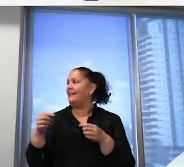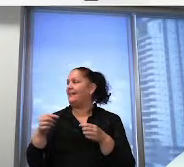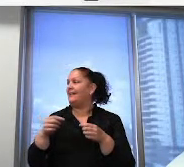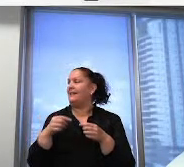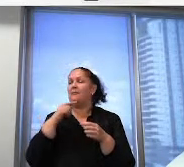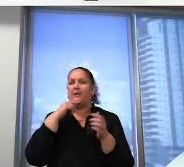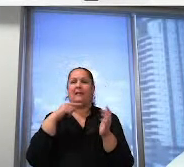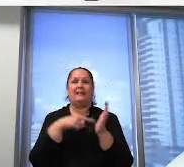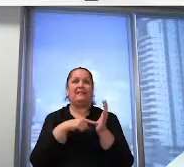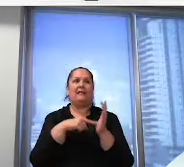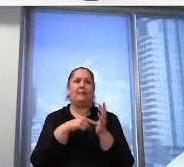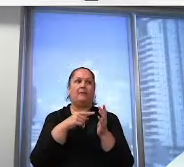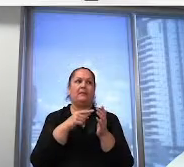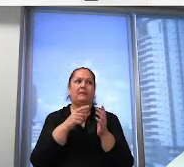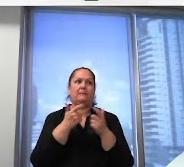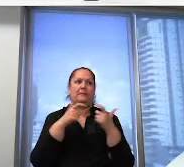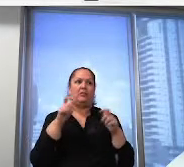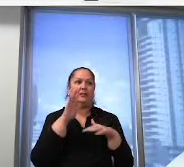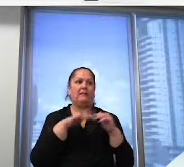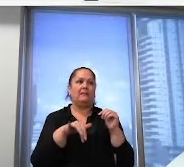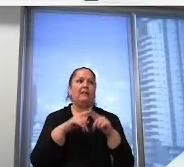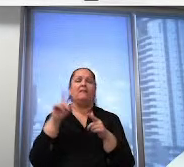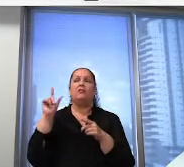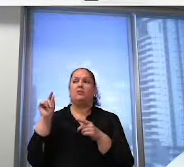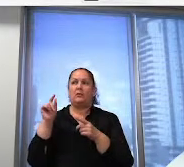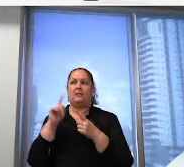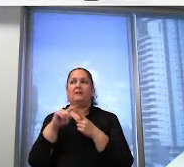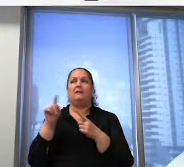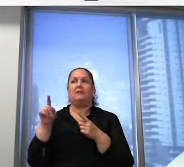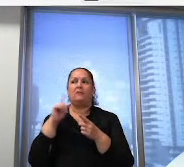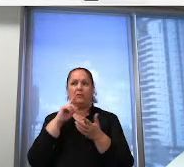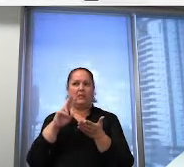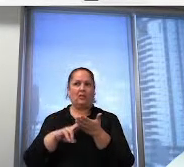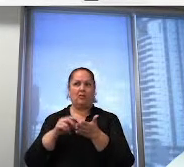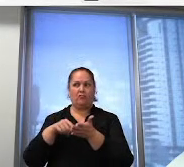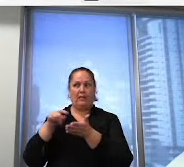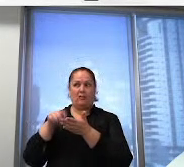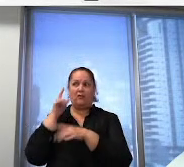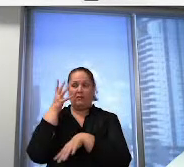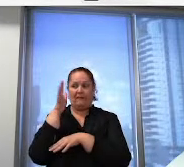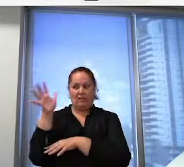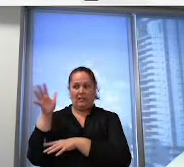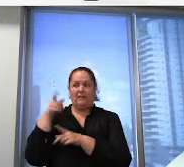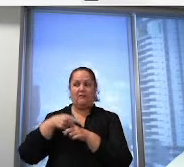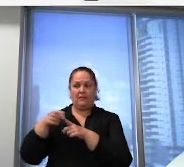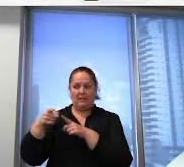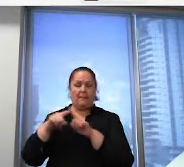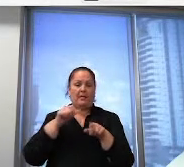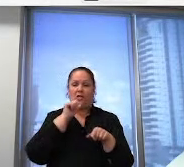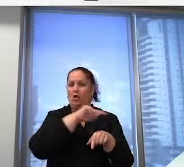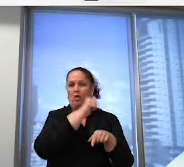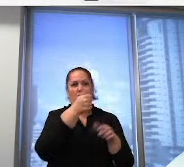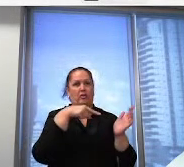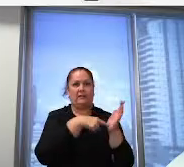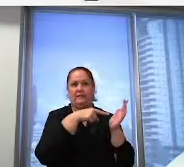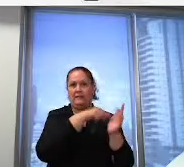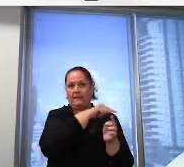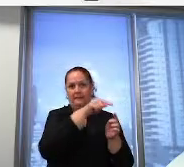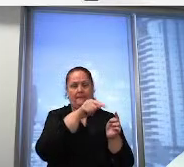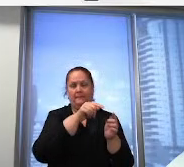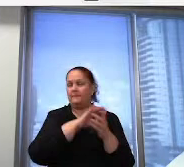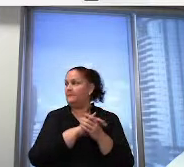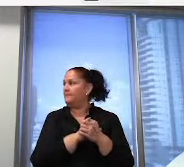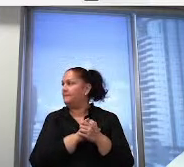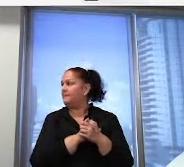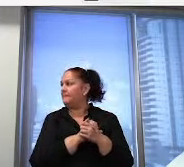than that. So $20 million would help us get the vegetation contractors paid, but not everybody else.